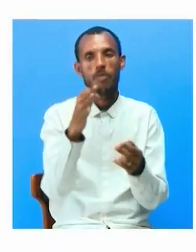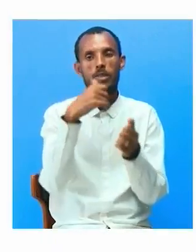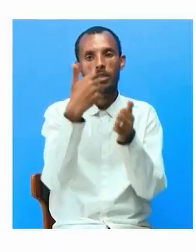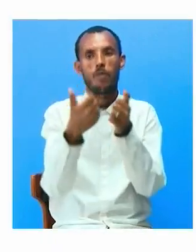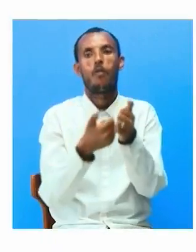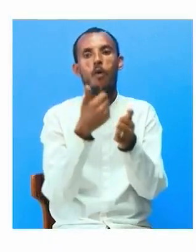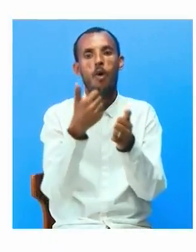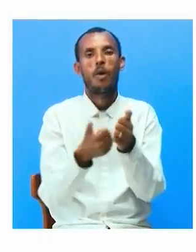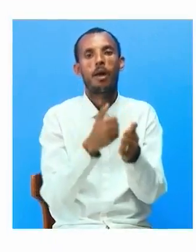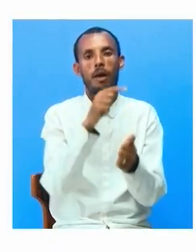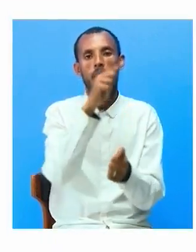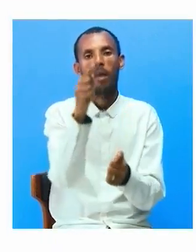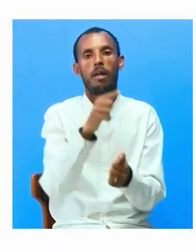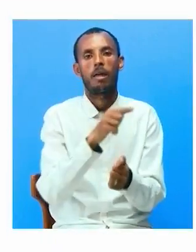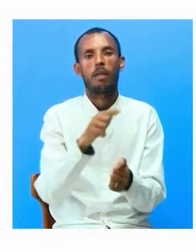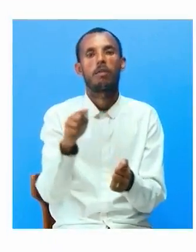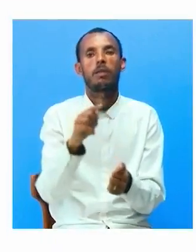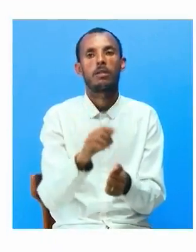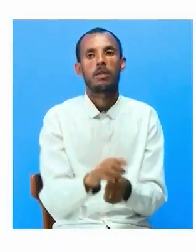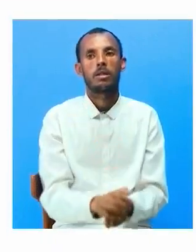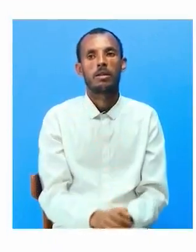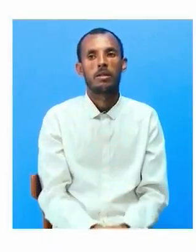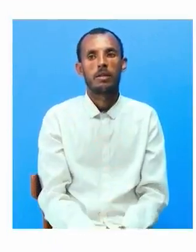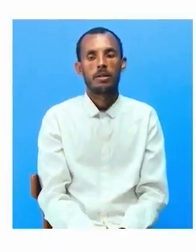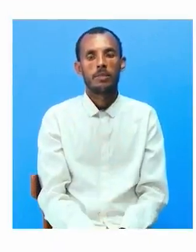the following